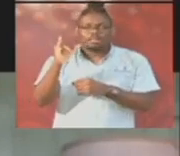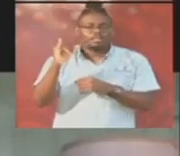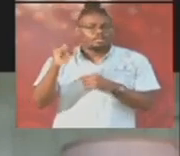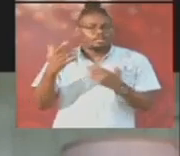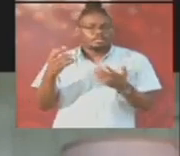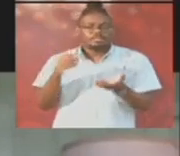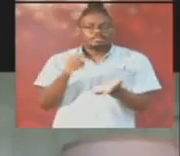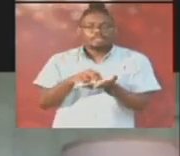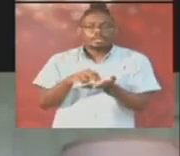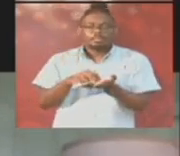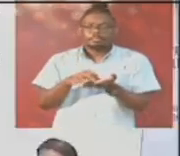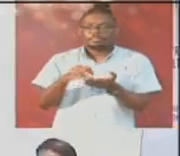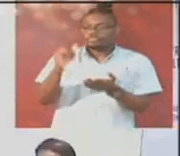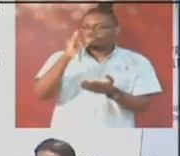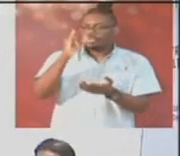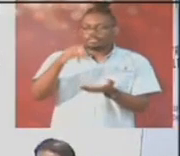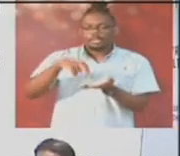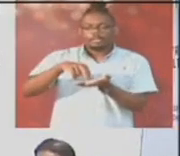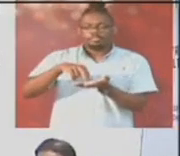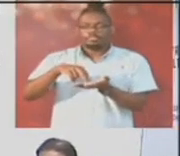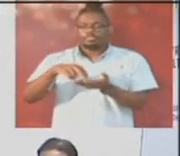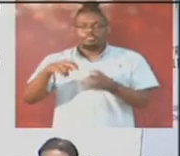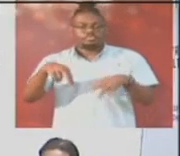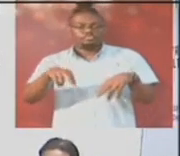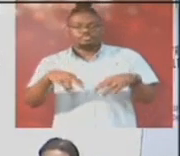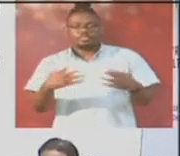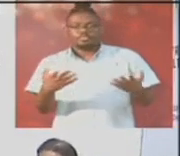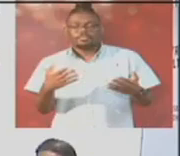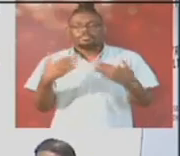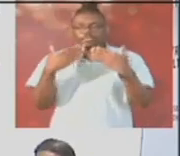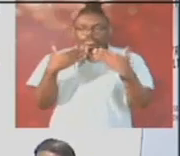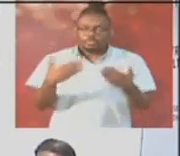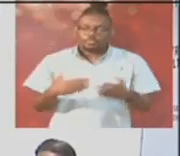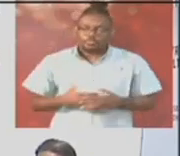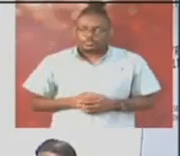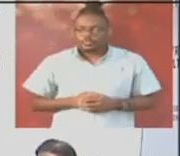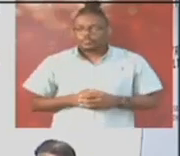of alcohol. Thank you very much, Rashad.